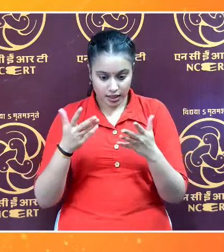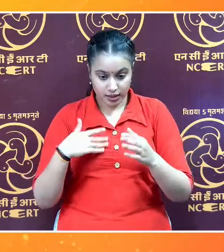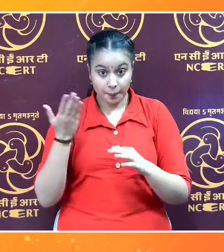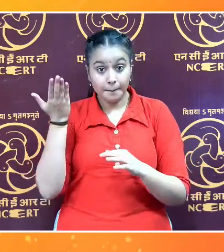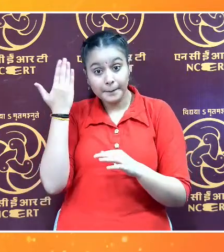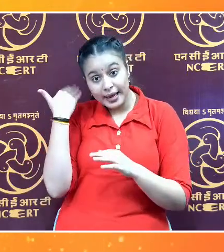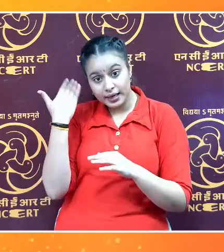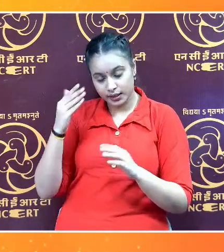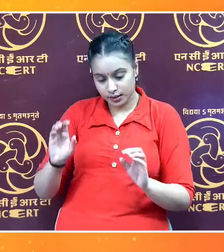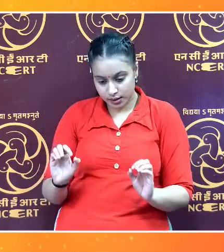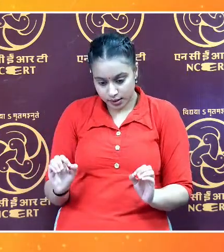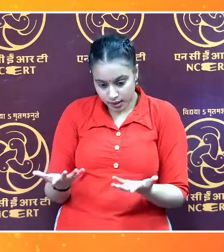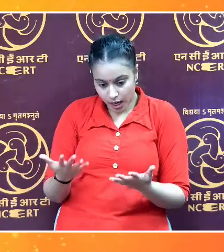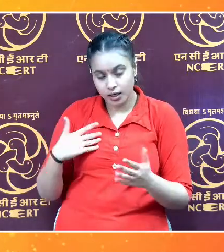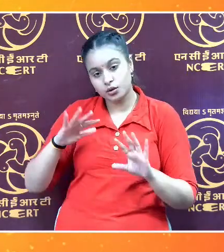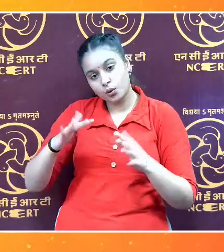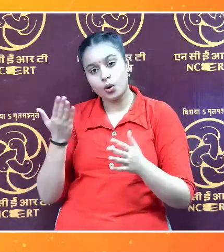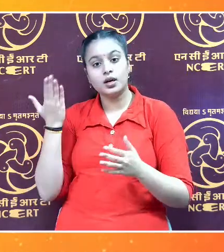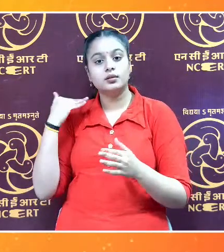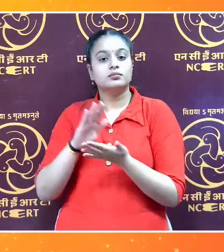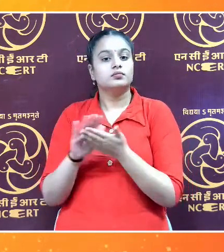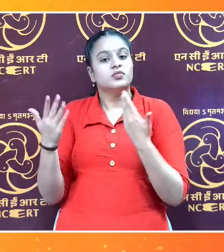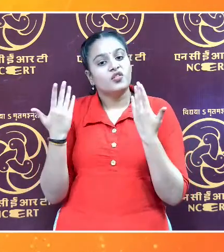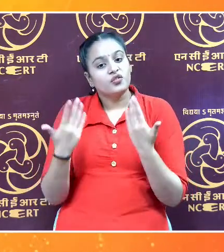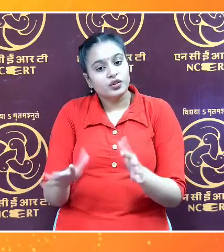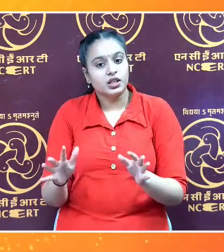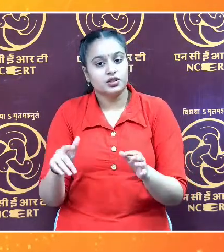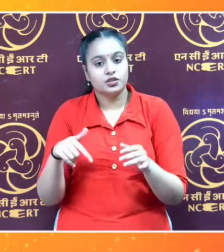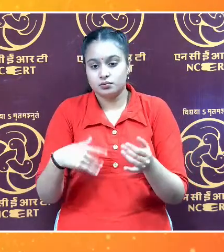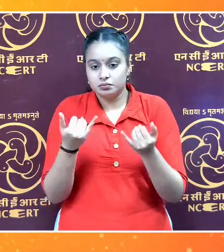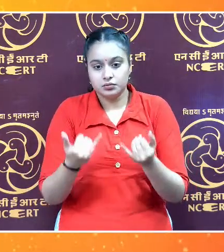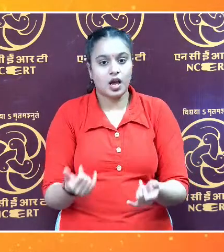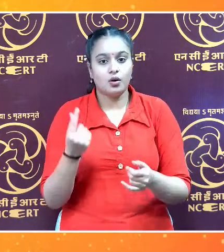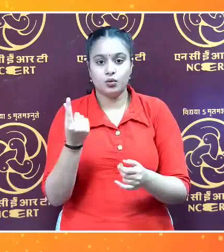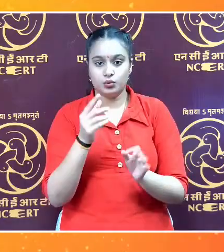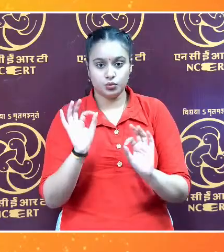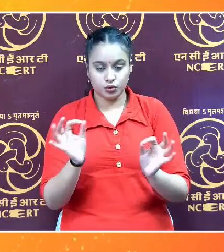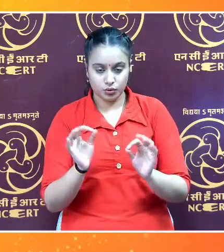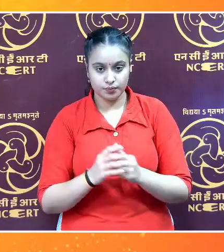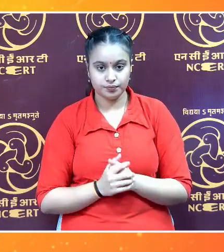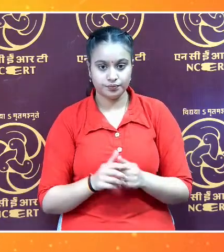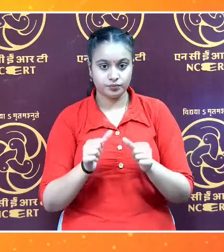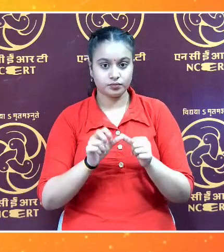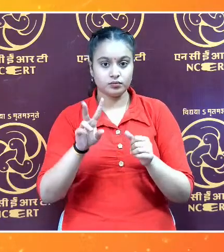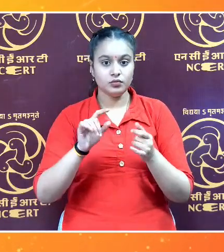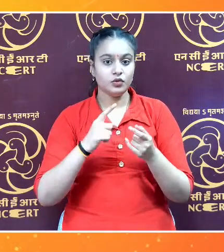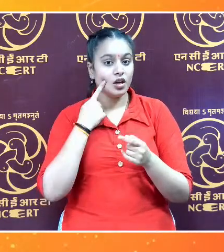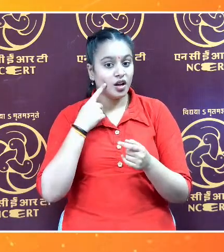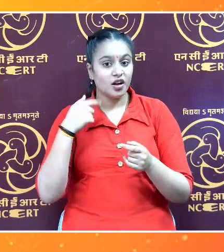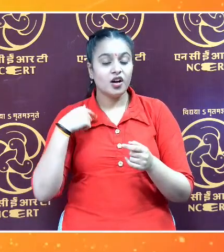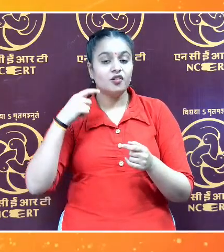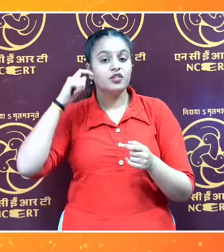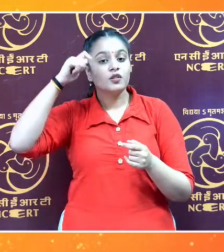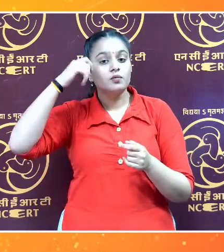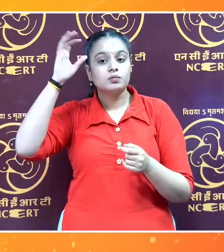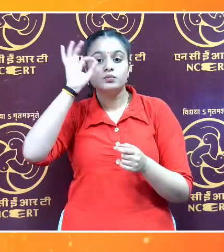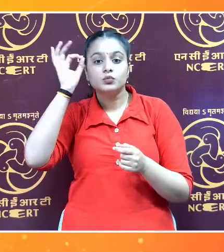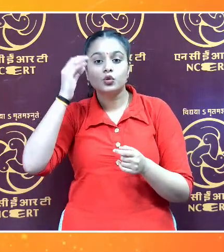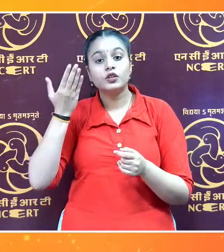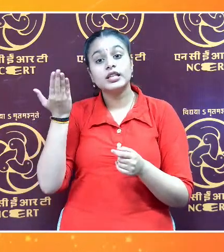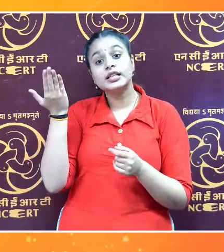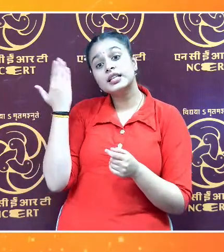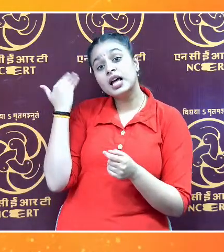past and ended in the past. There you are using past tense. Avi watched a movie last night. So it is telling